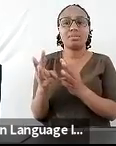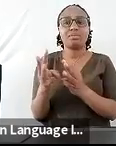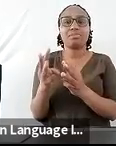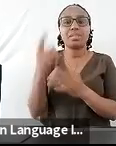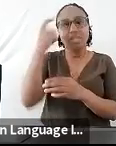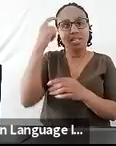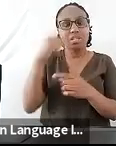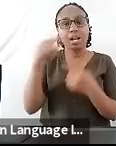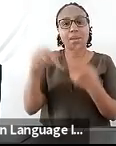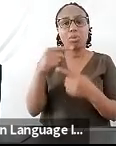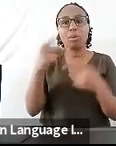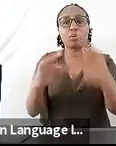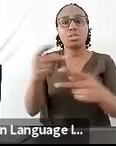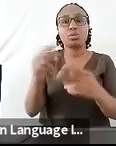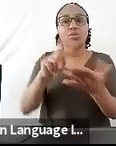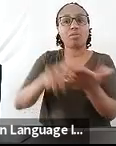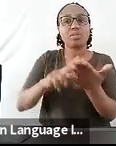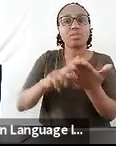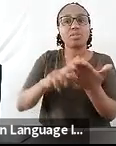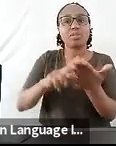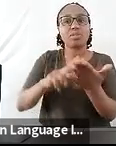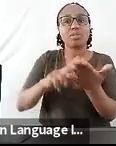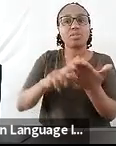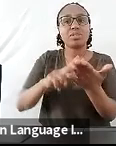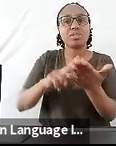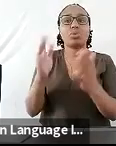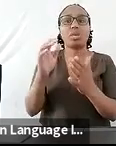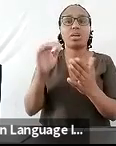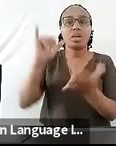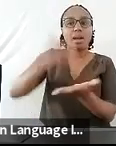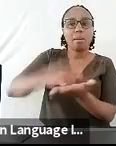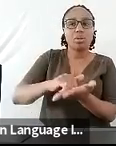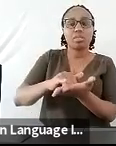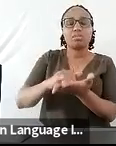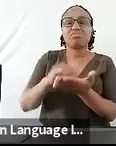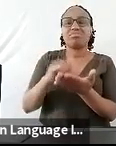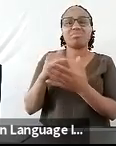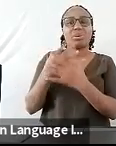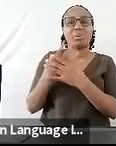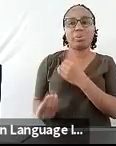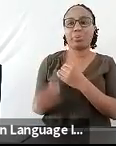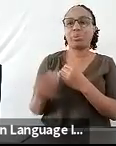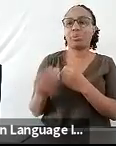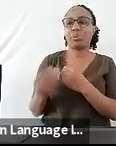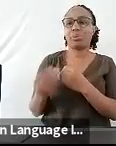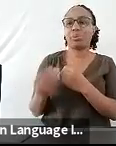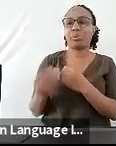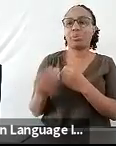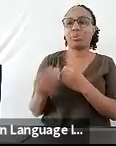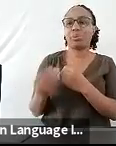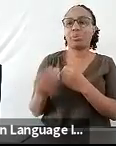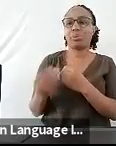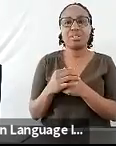the airport, it's so demoralizing. It's so demoralizing. And then, you know, for me,